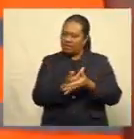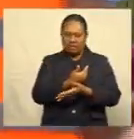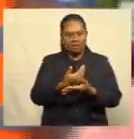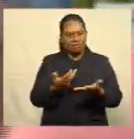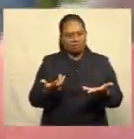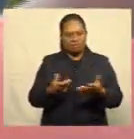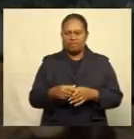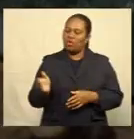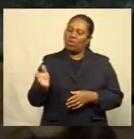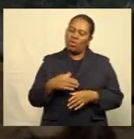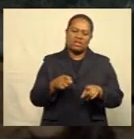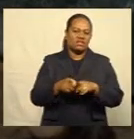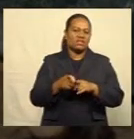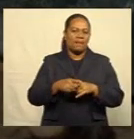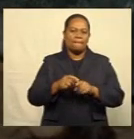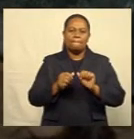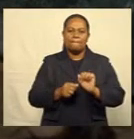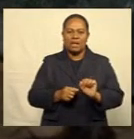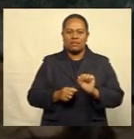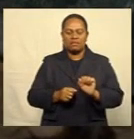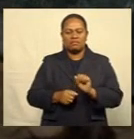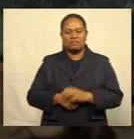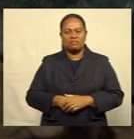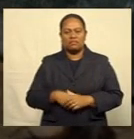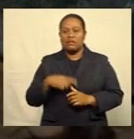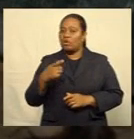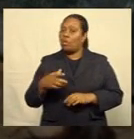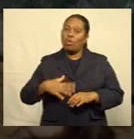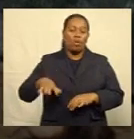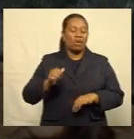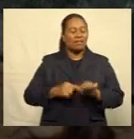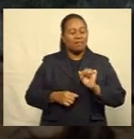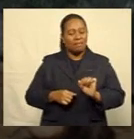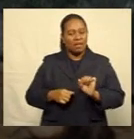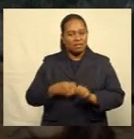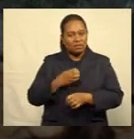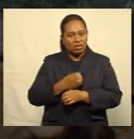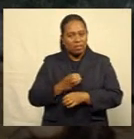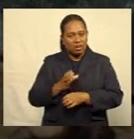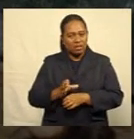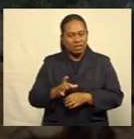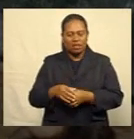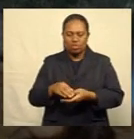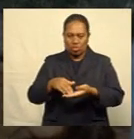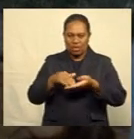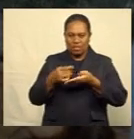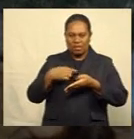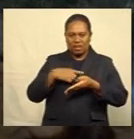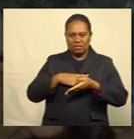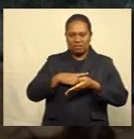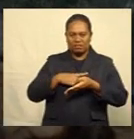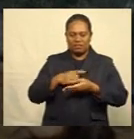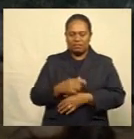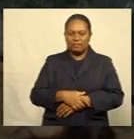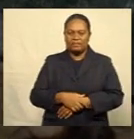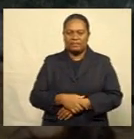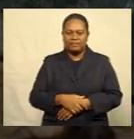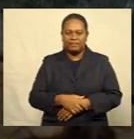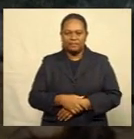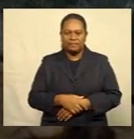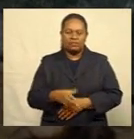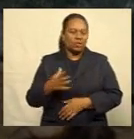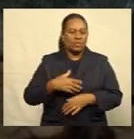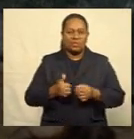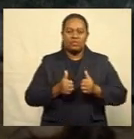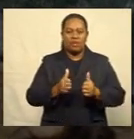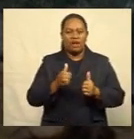applies to the bus. We have requested that all bus operators to assist us on this. So the bus operators have